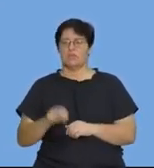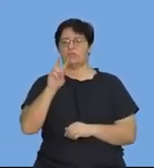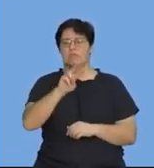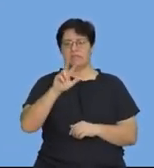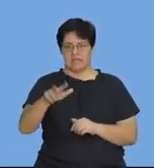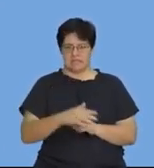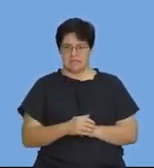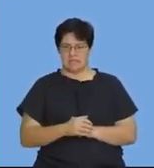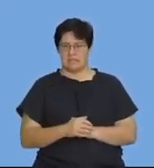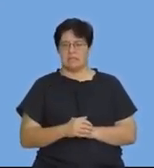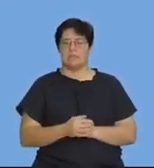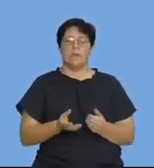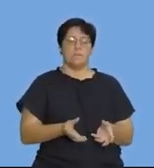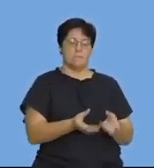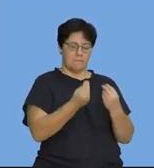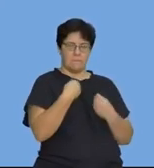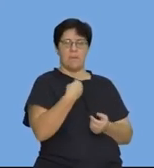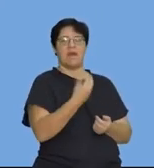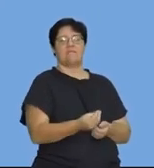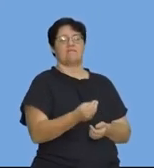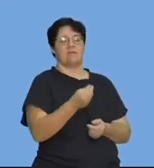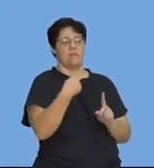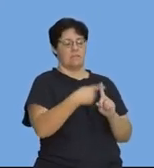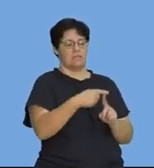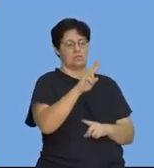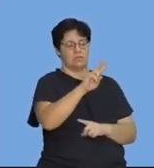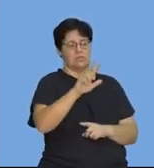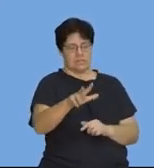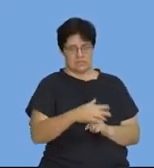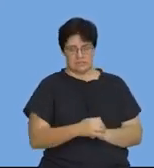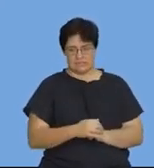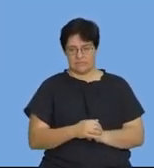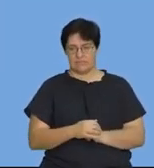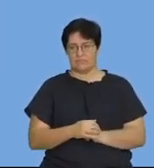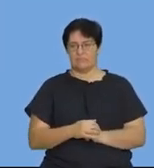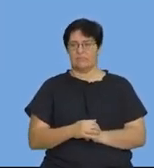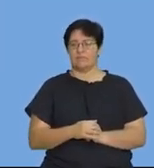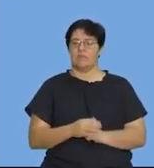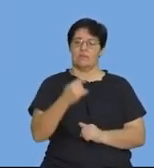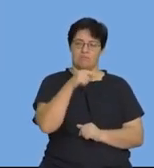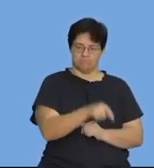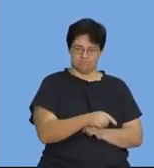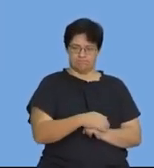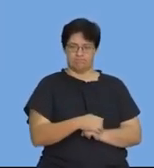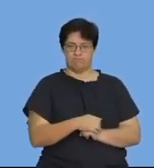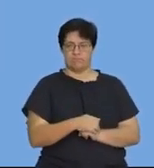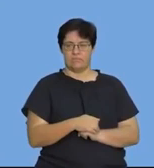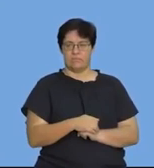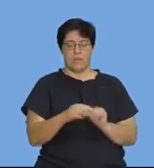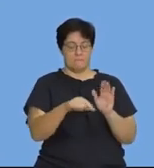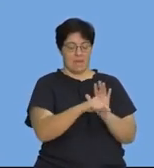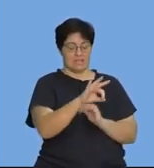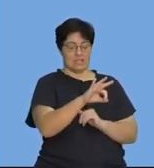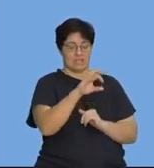So already I know that I have plus 28, right? And then minus